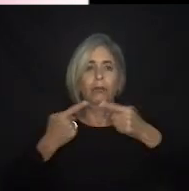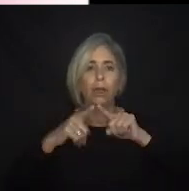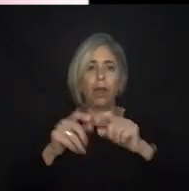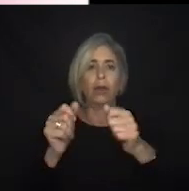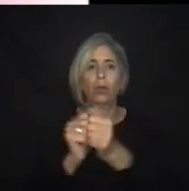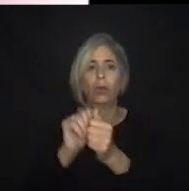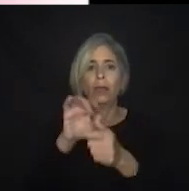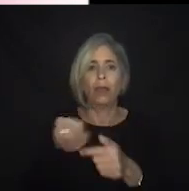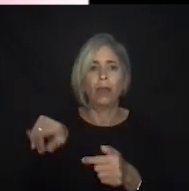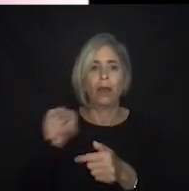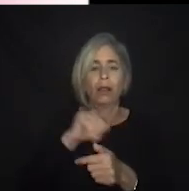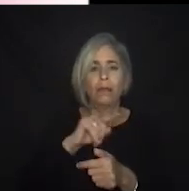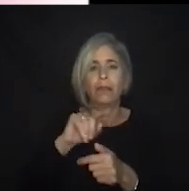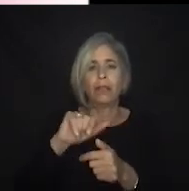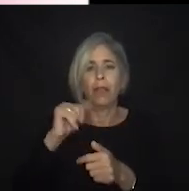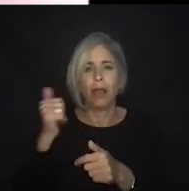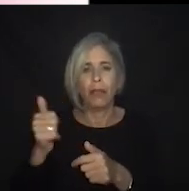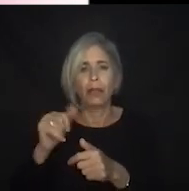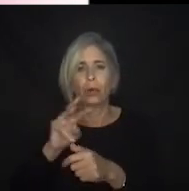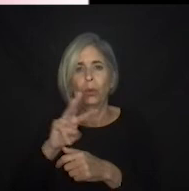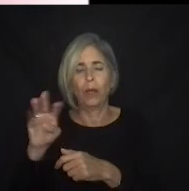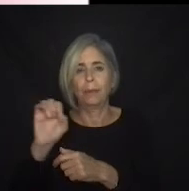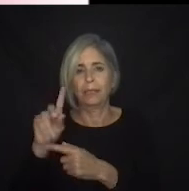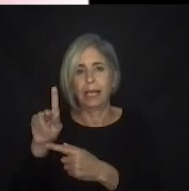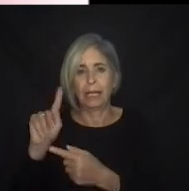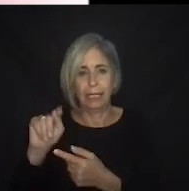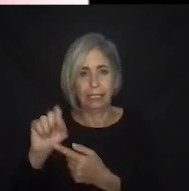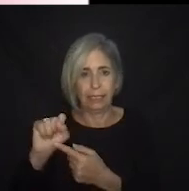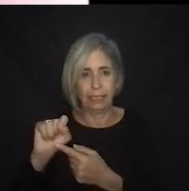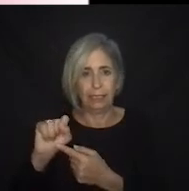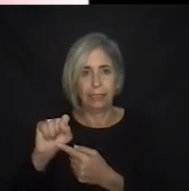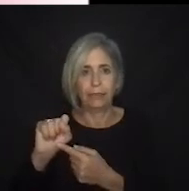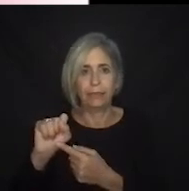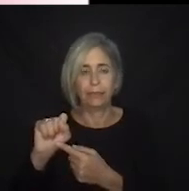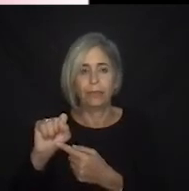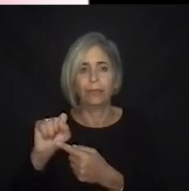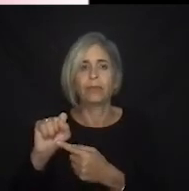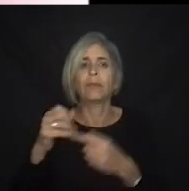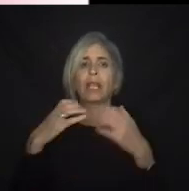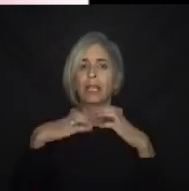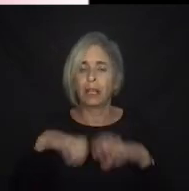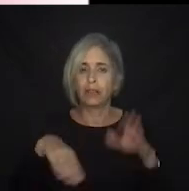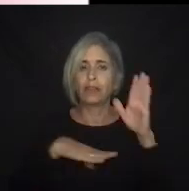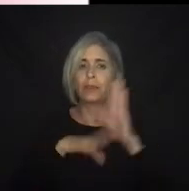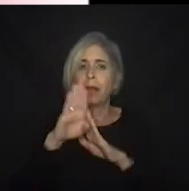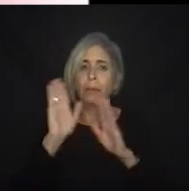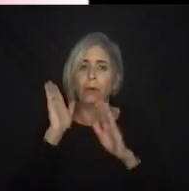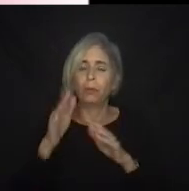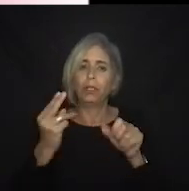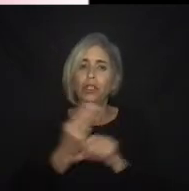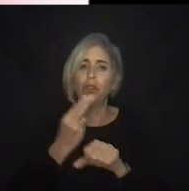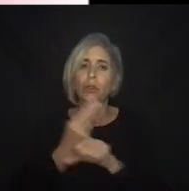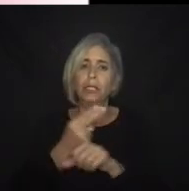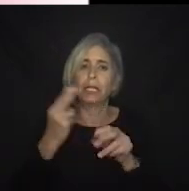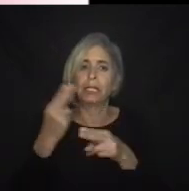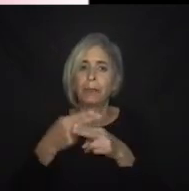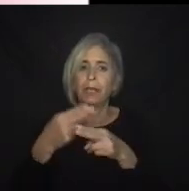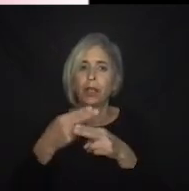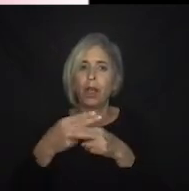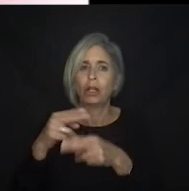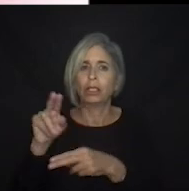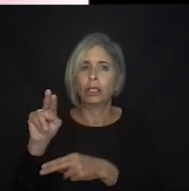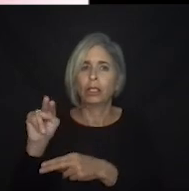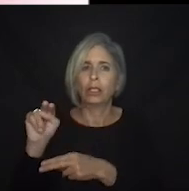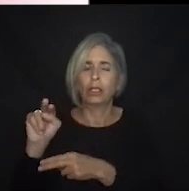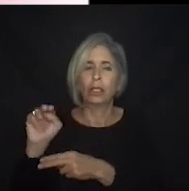WebSocket package that we're using, WS under dependencies. Our custom server in development, we'll be using something called NodeMon, which is